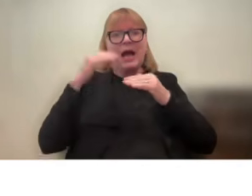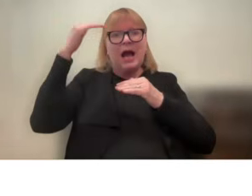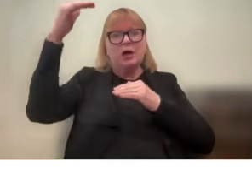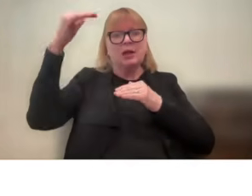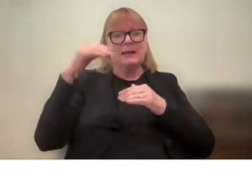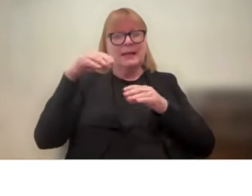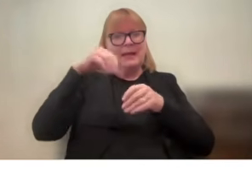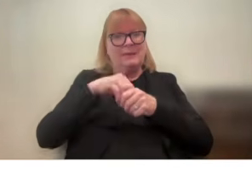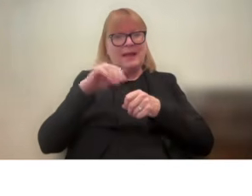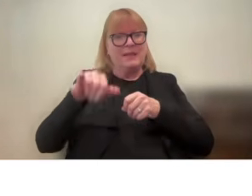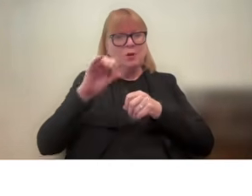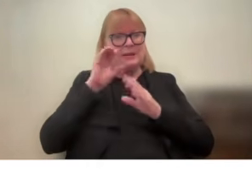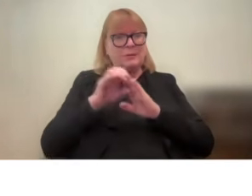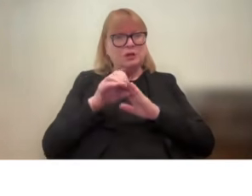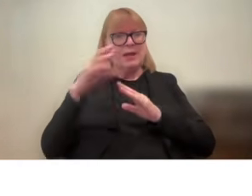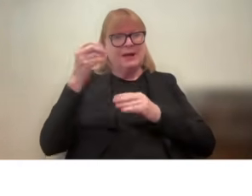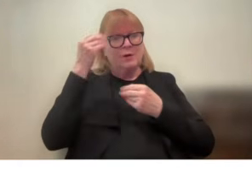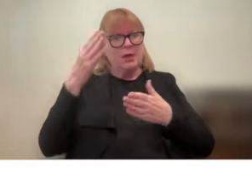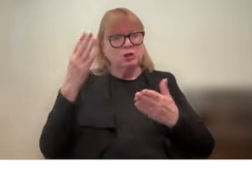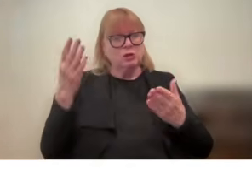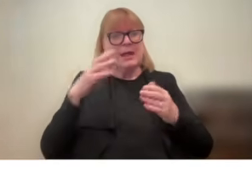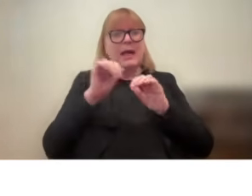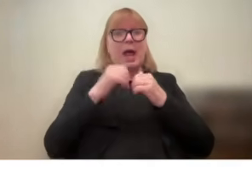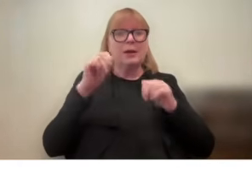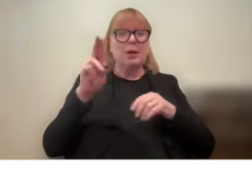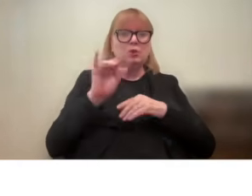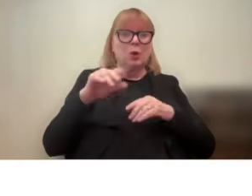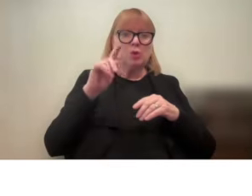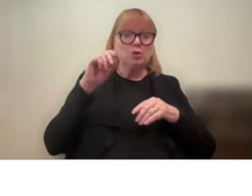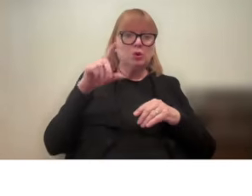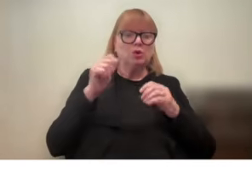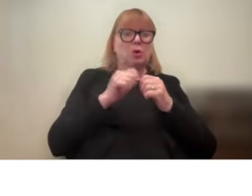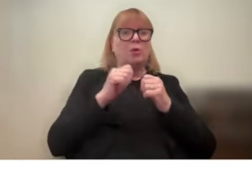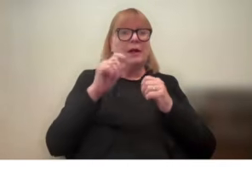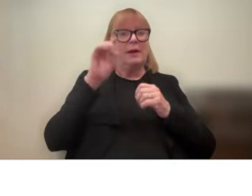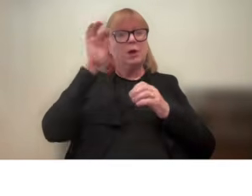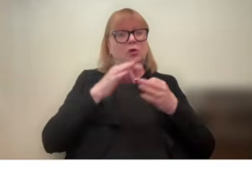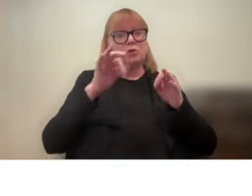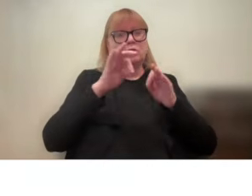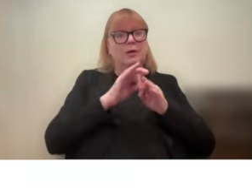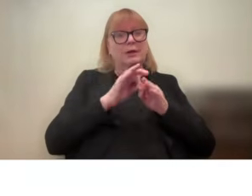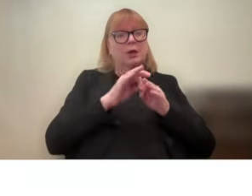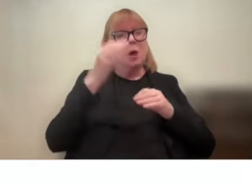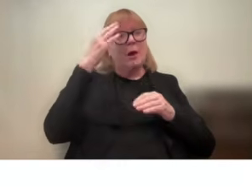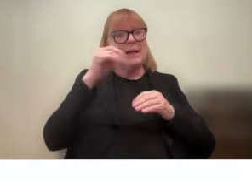are embedded in these images and information? And how can we use these tools with critical awareness and